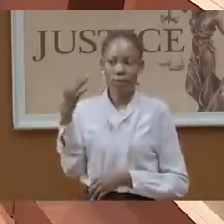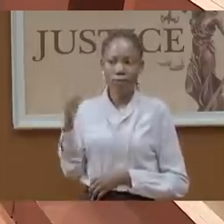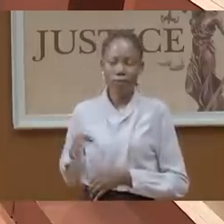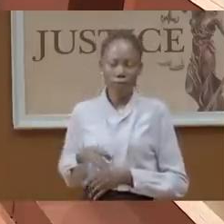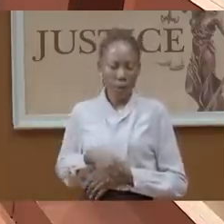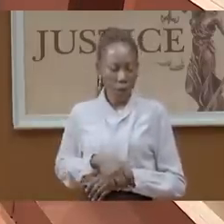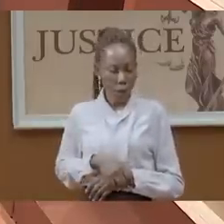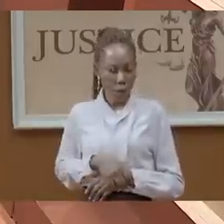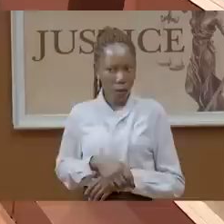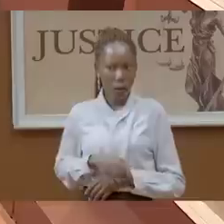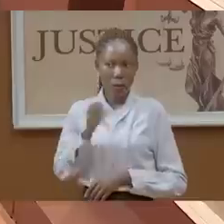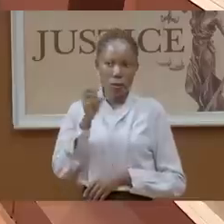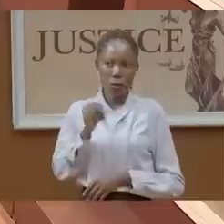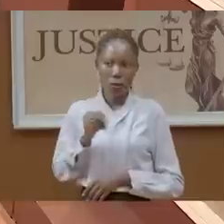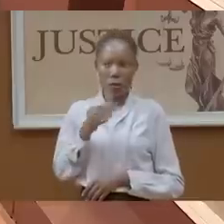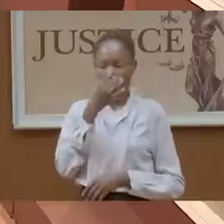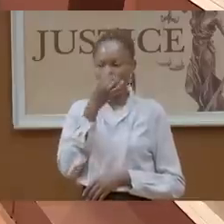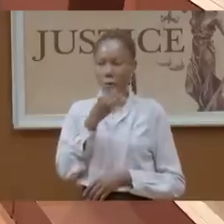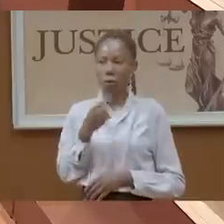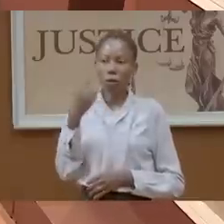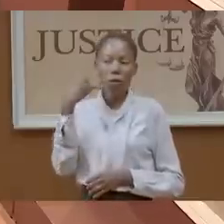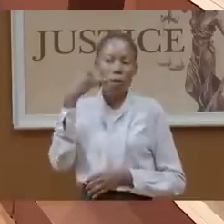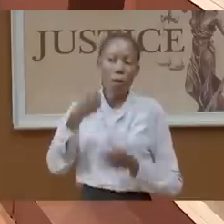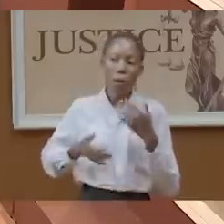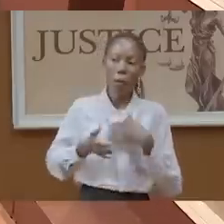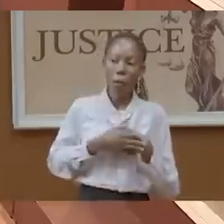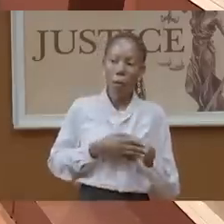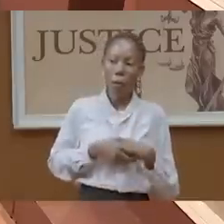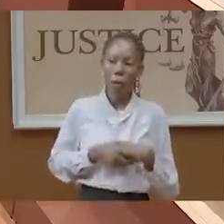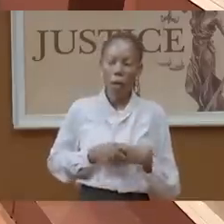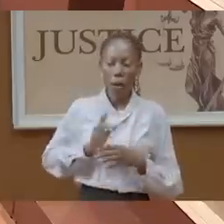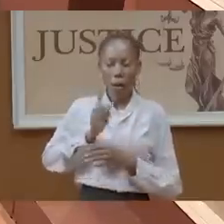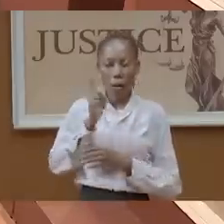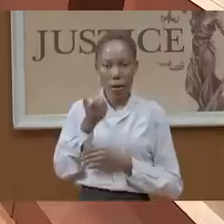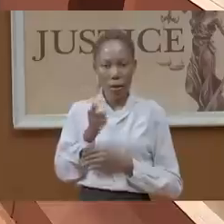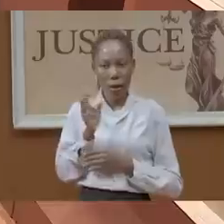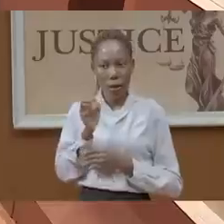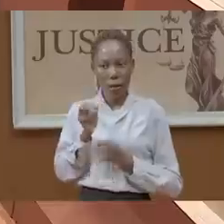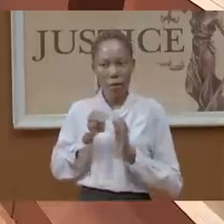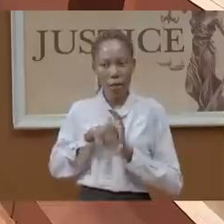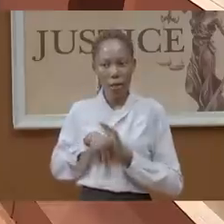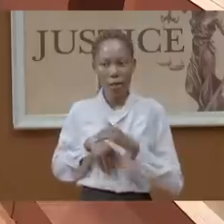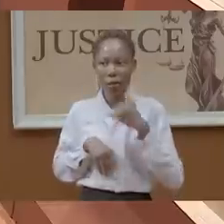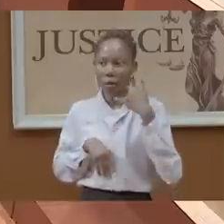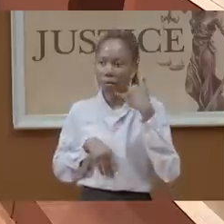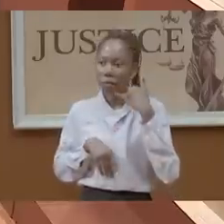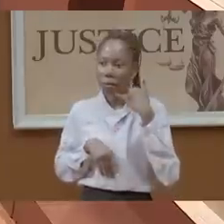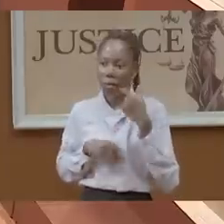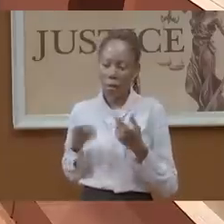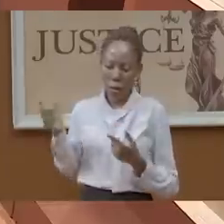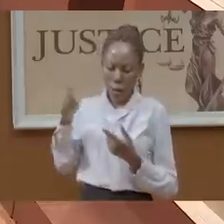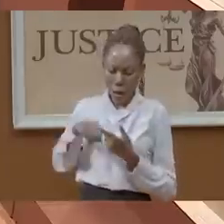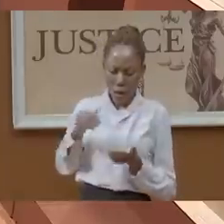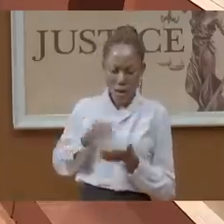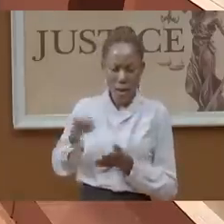calling Uremu too. Her phone was busy. Both phones were busy. About 30 minutes, they were done. I called him. Till tomorrow, he didn't pick that